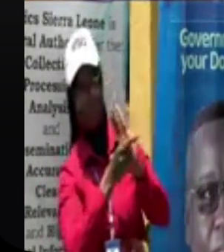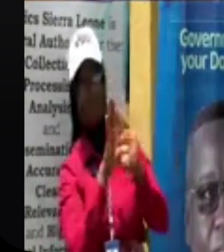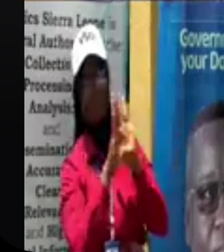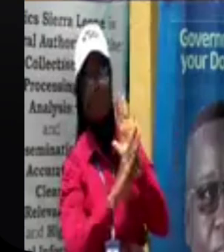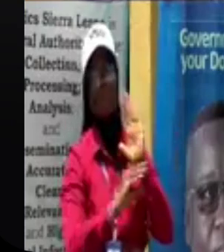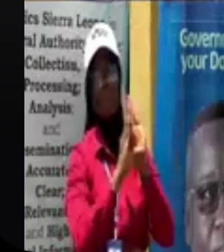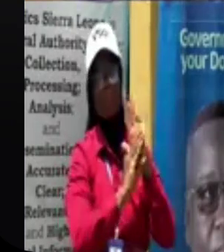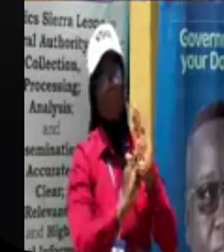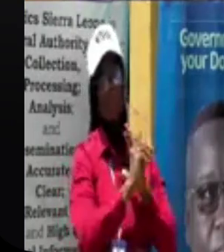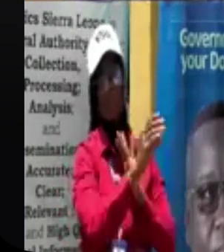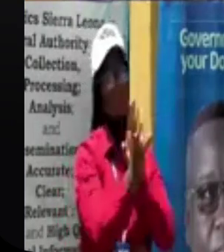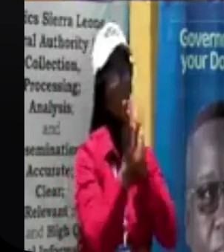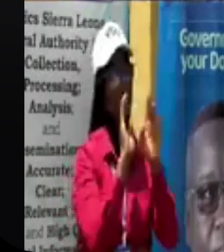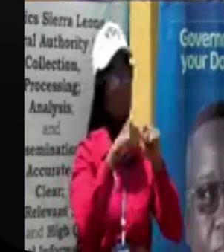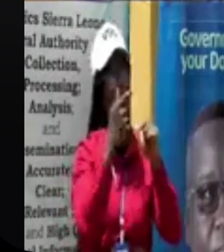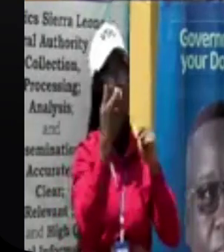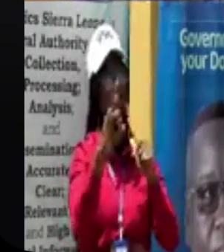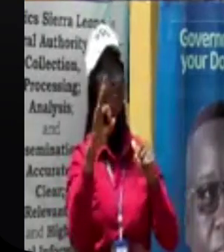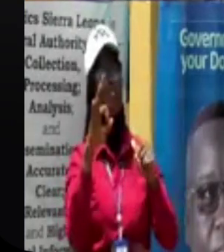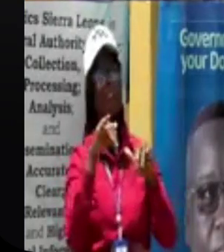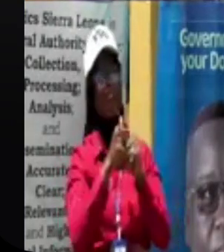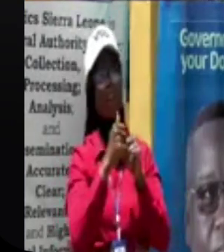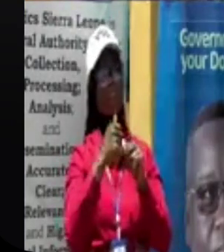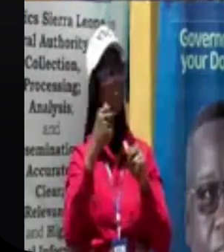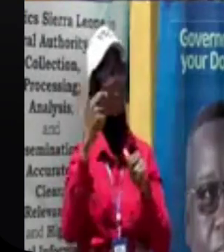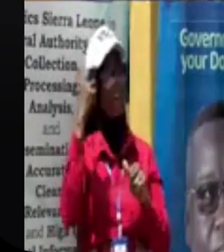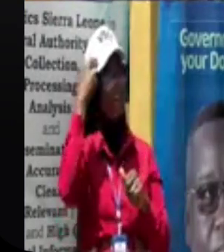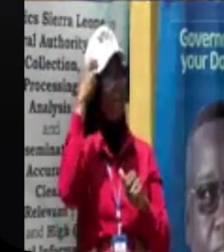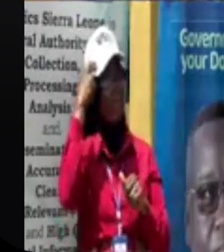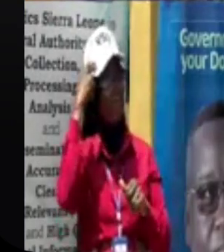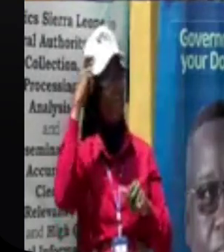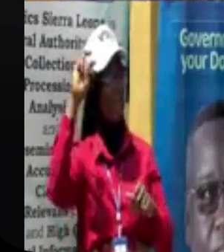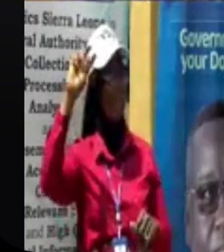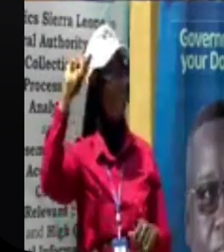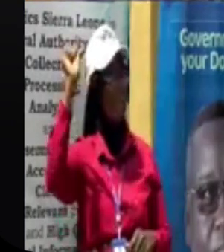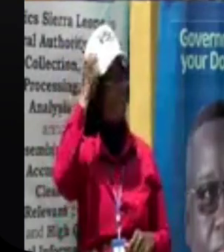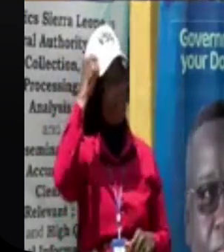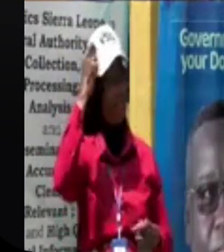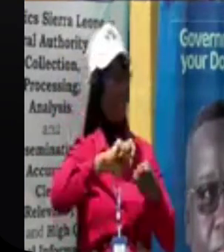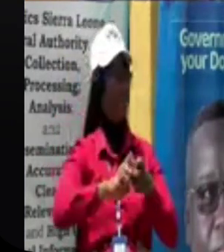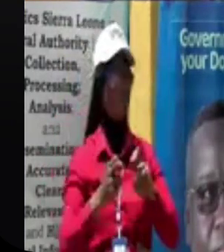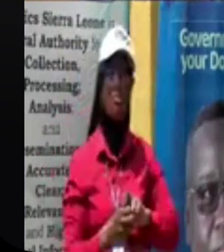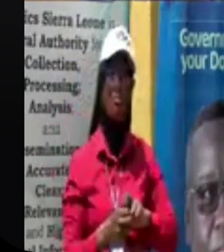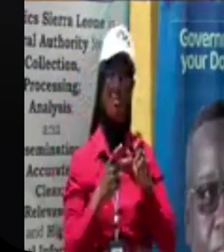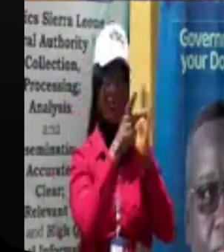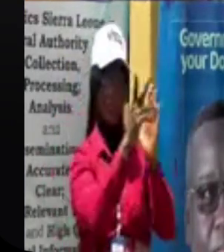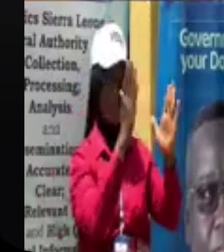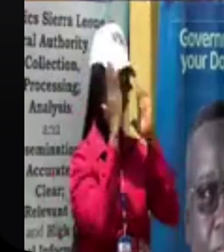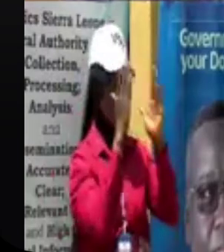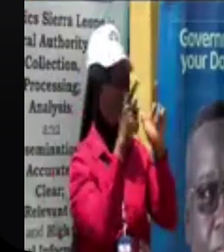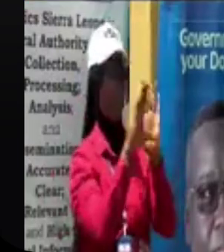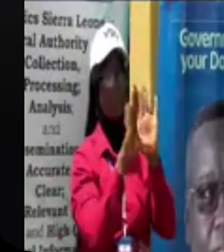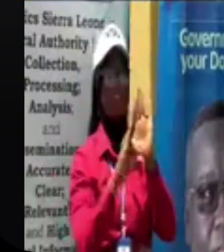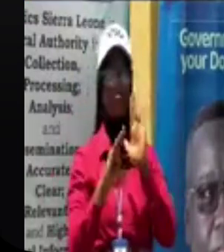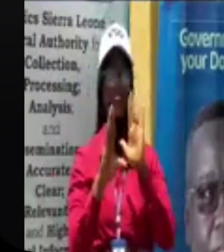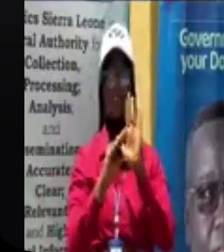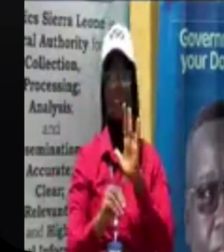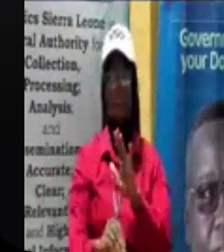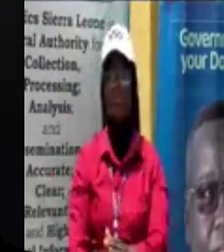and then we will talk now about emerging government issues. Now, Salone, pay attention to the video.